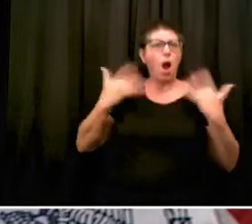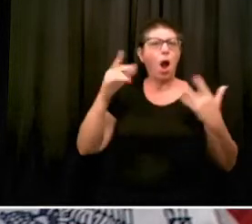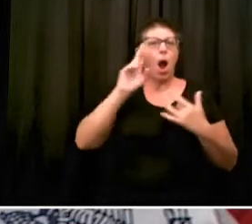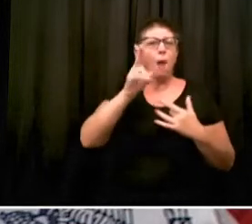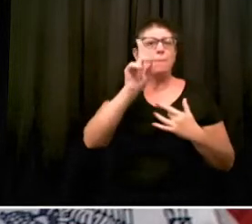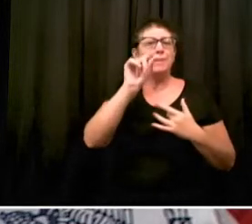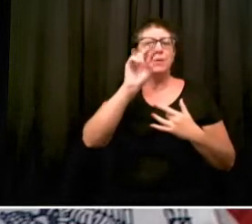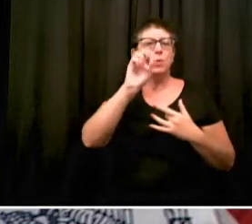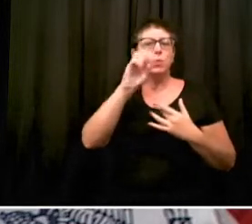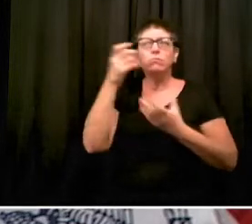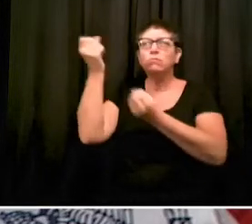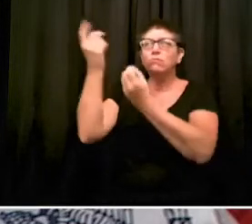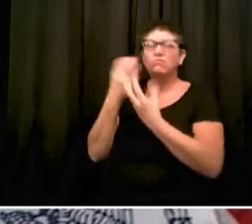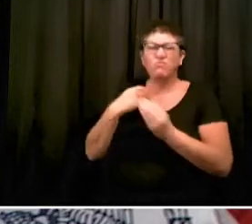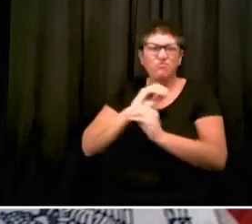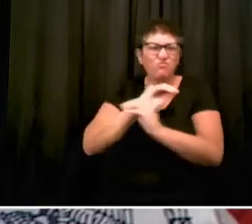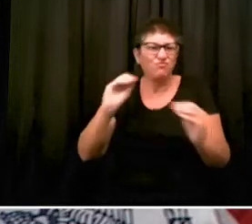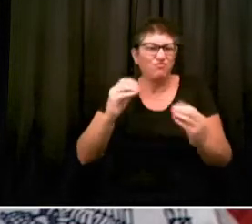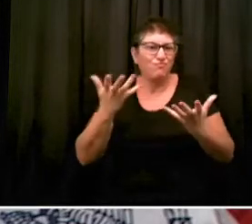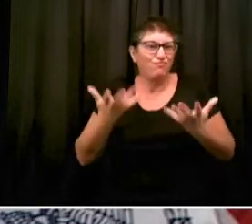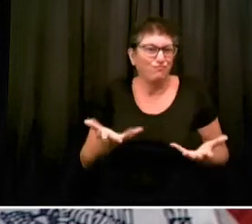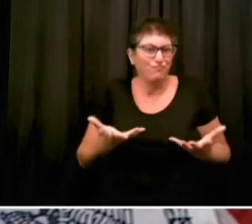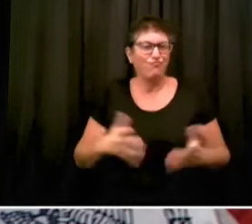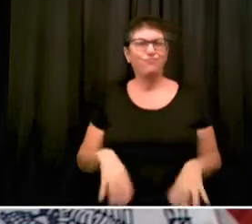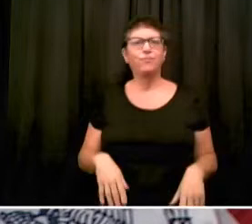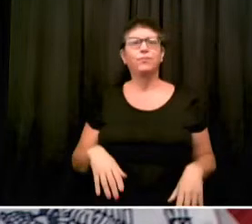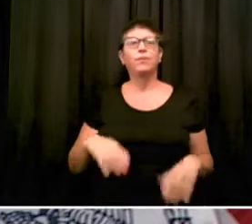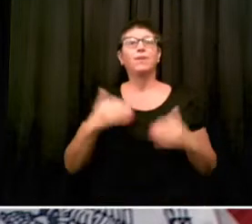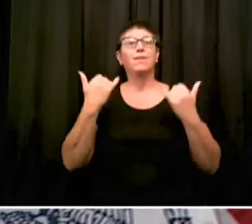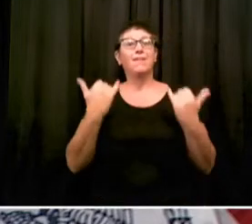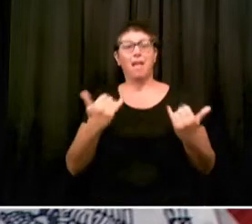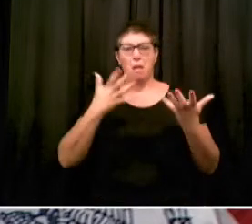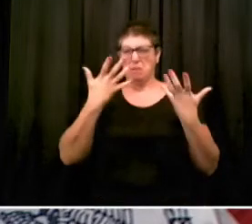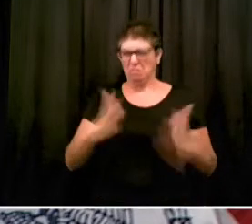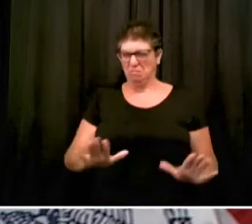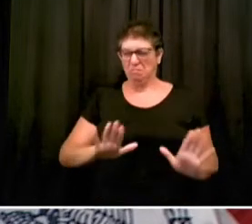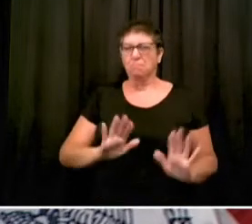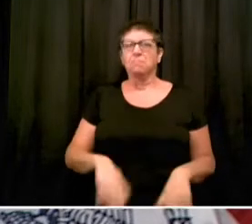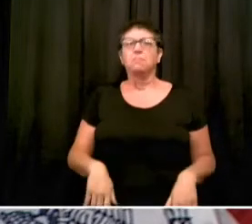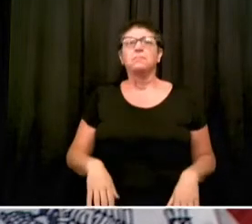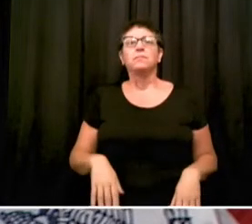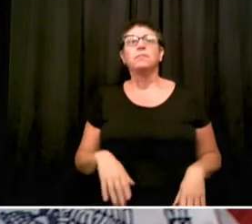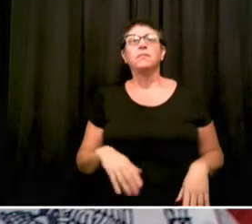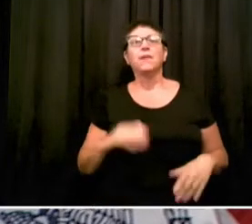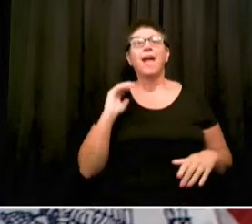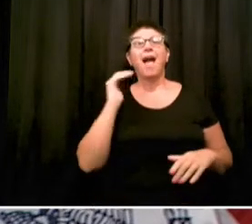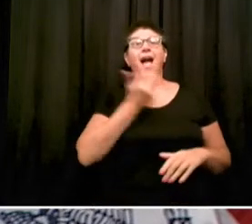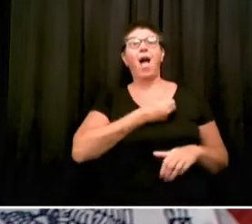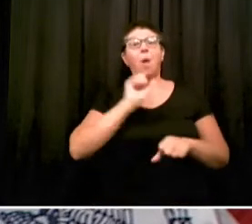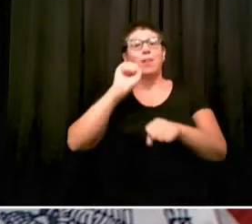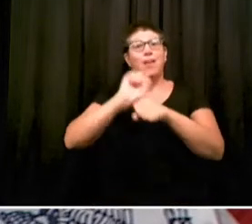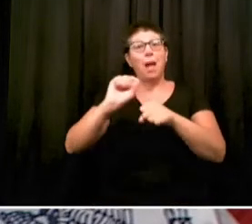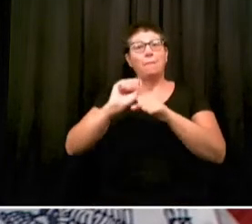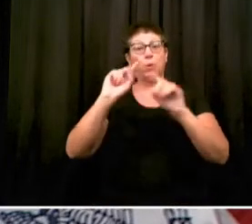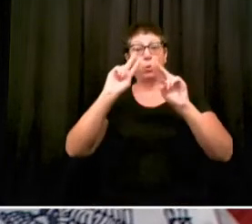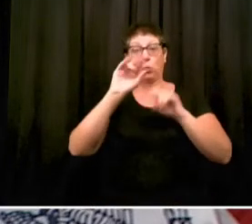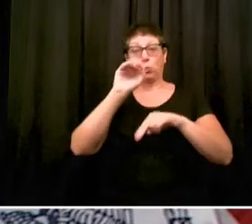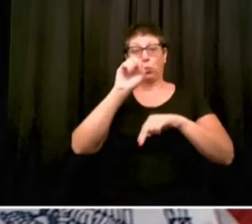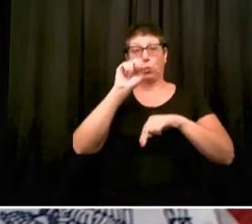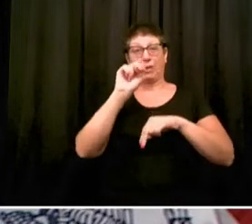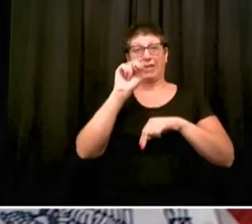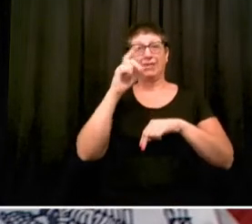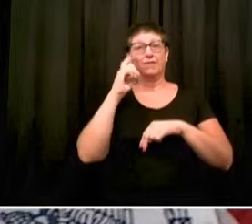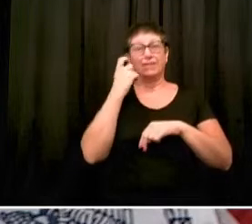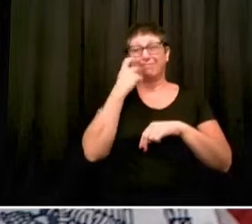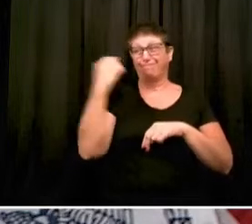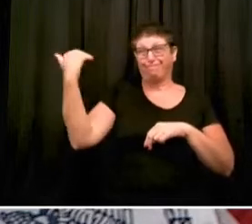unions have come to me in the last few days and asked for more time to see if they can resolve this issue. They've come in good faith,